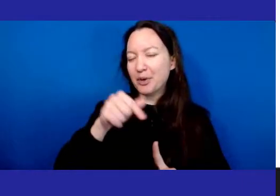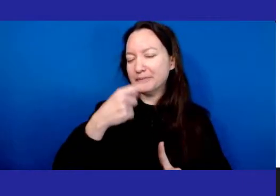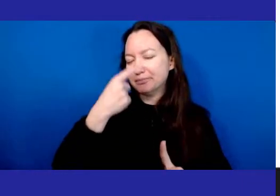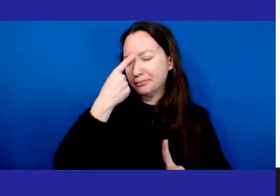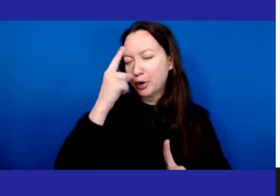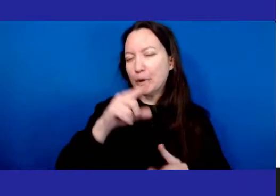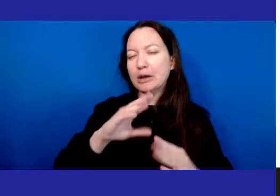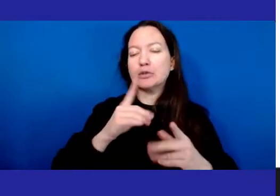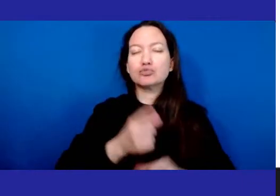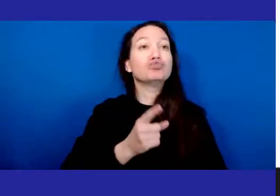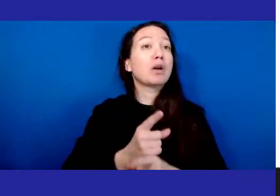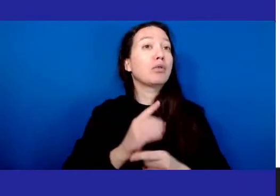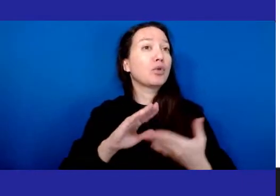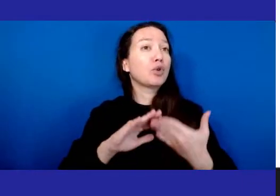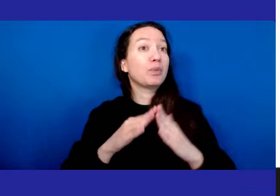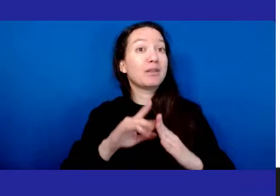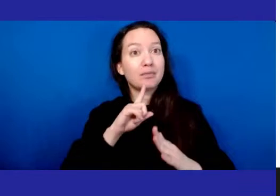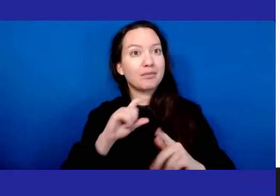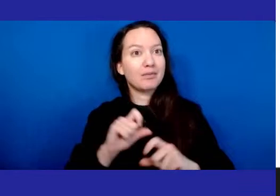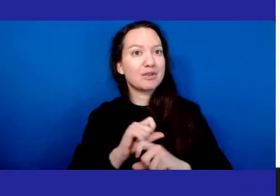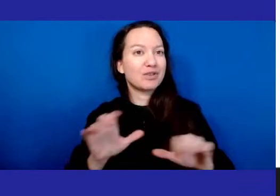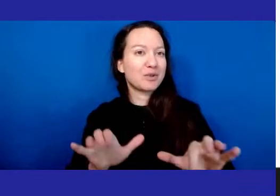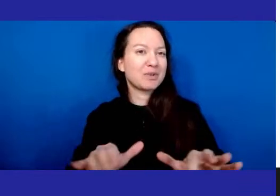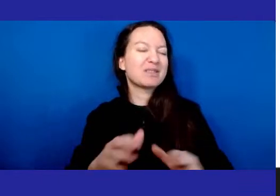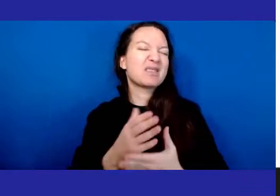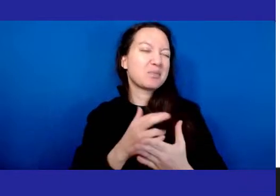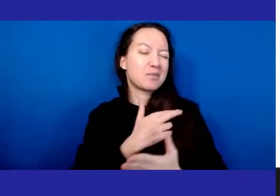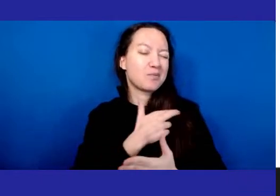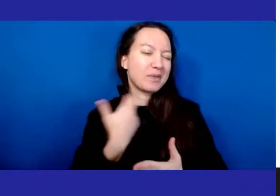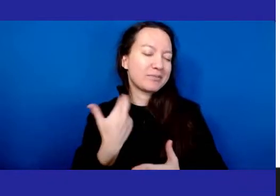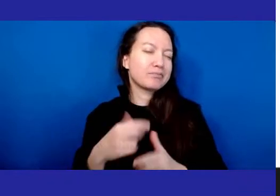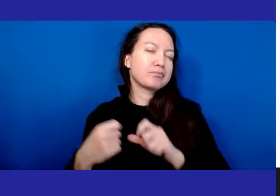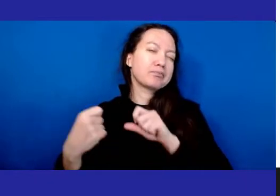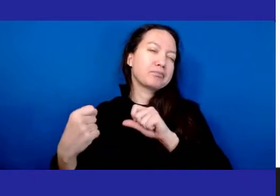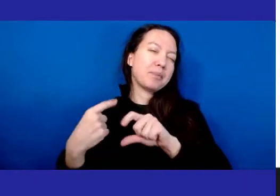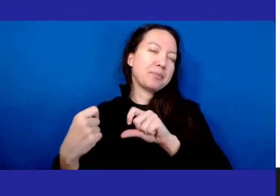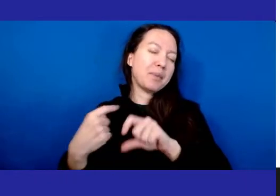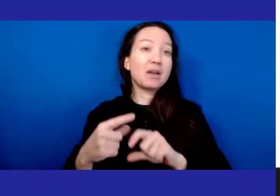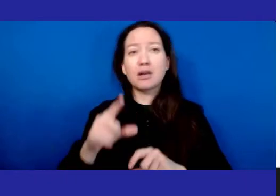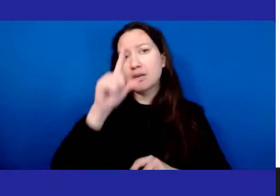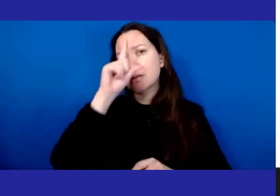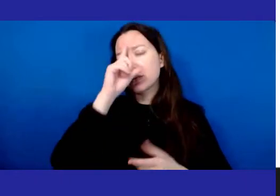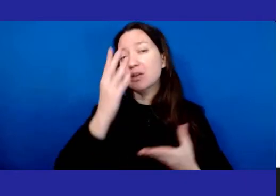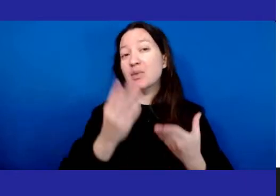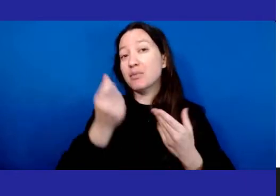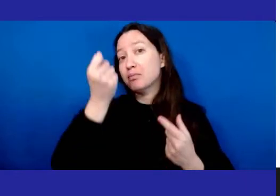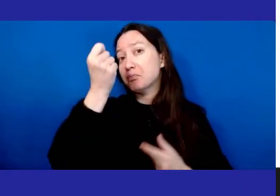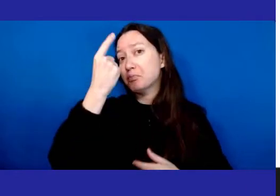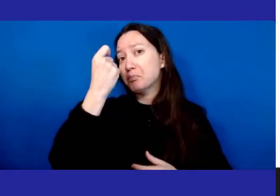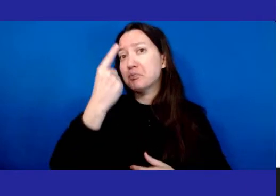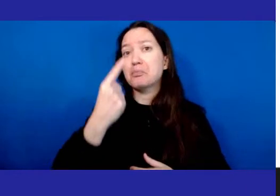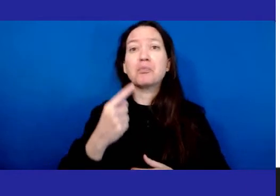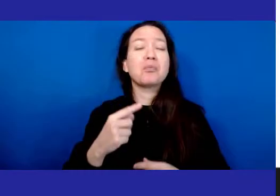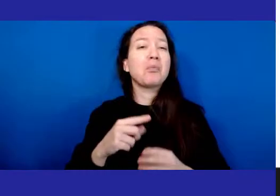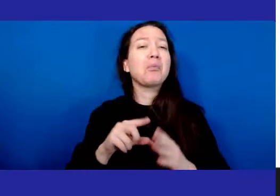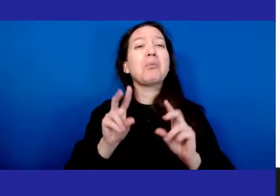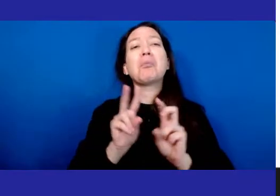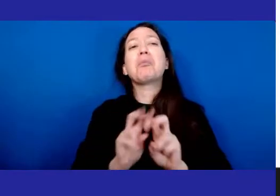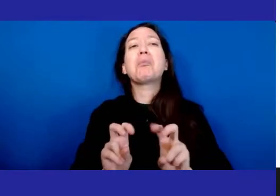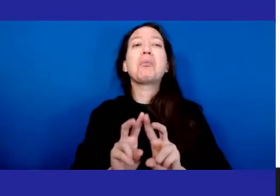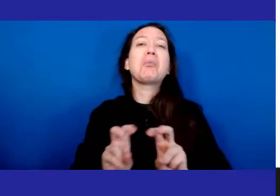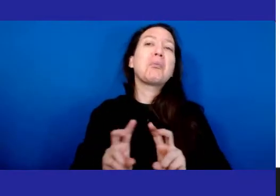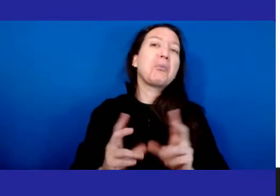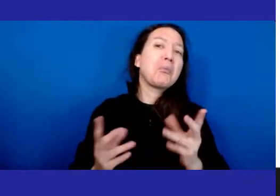community does, but at some risk, because they are sending on a text. I think it might make sense, though, to pursue a little further, as Jose was saying, maybe